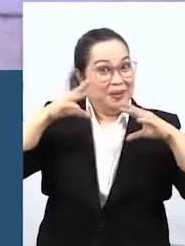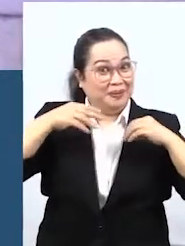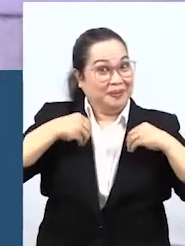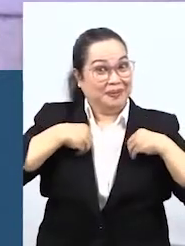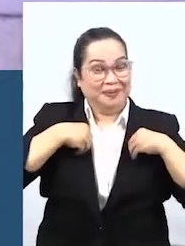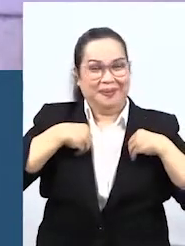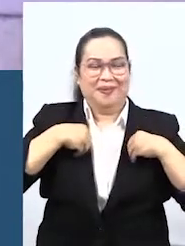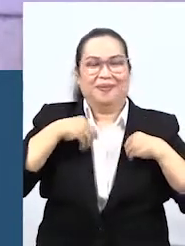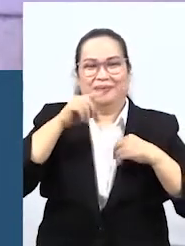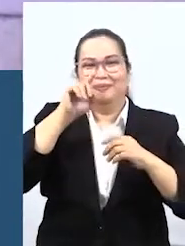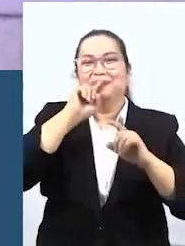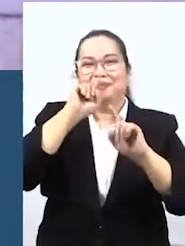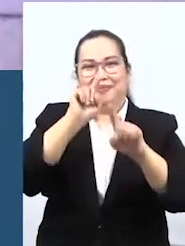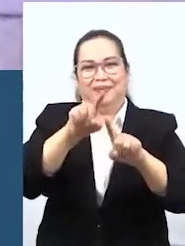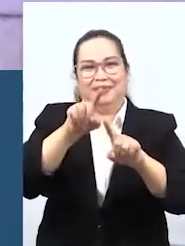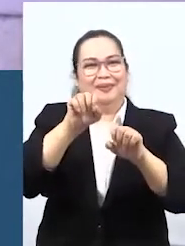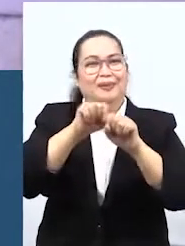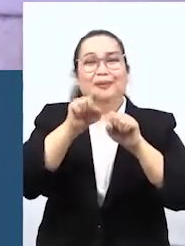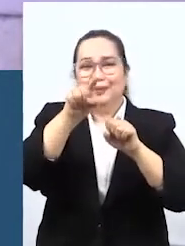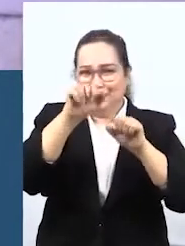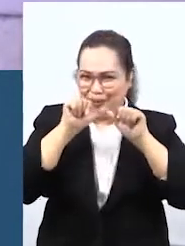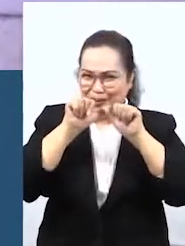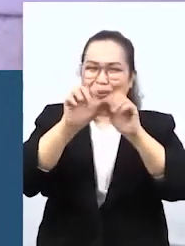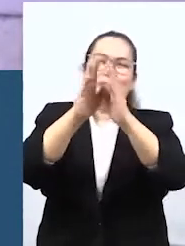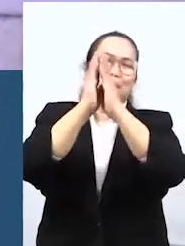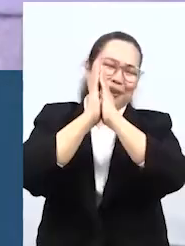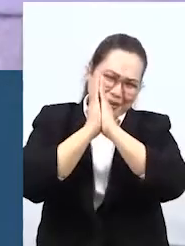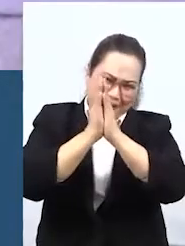the answer so keep